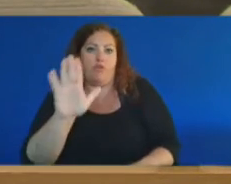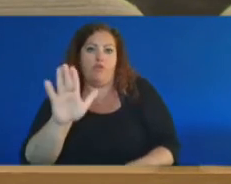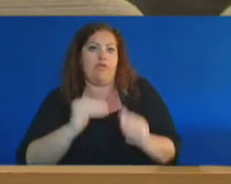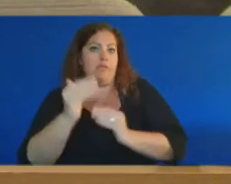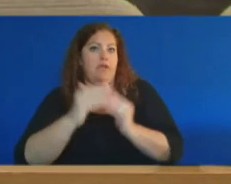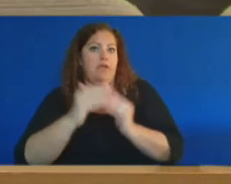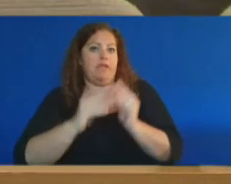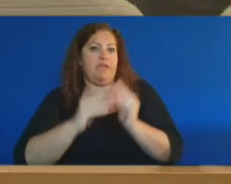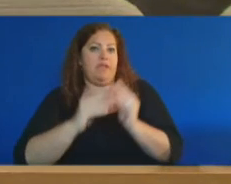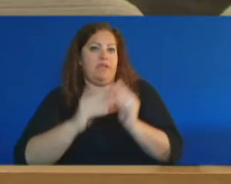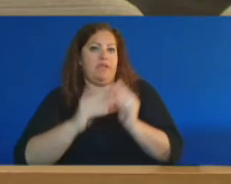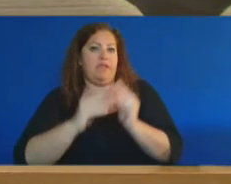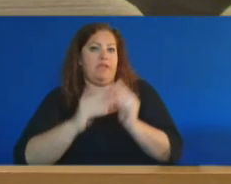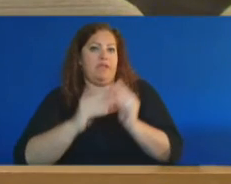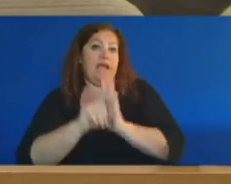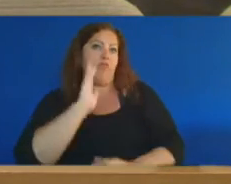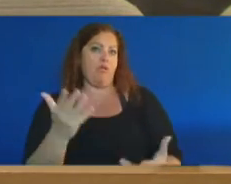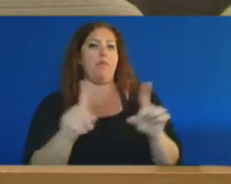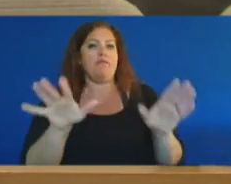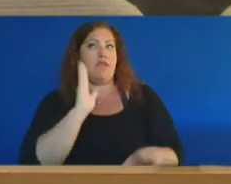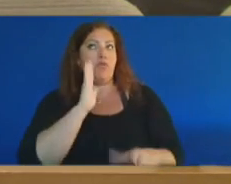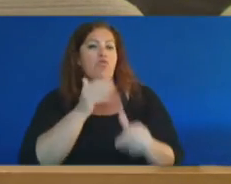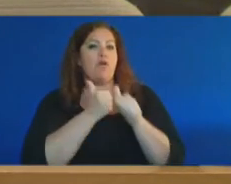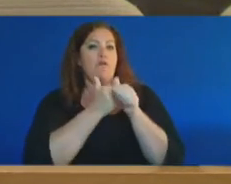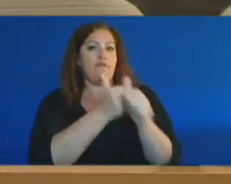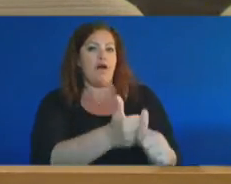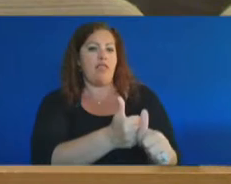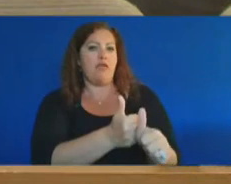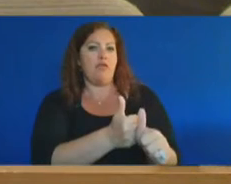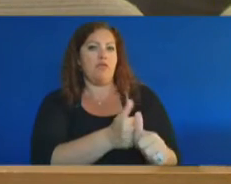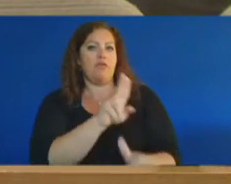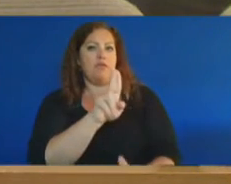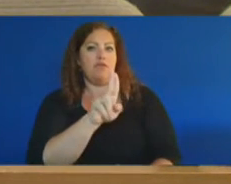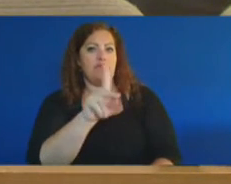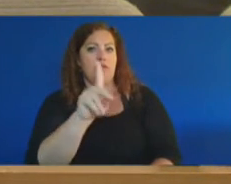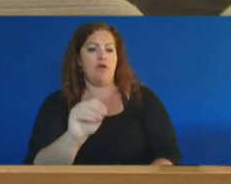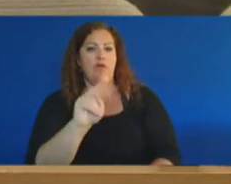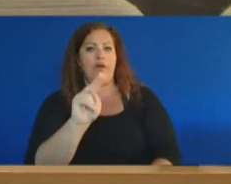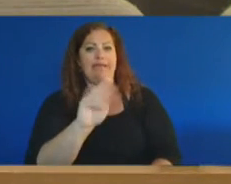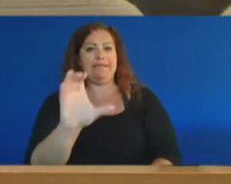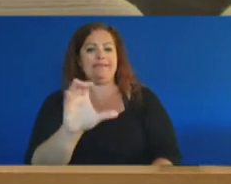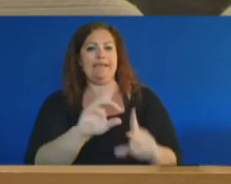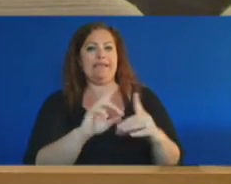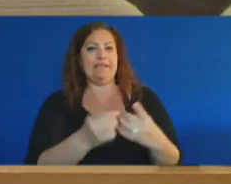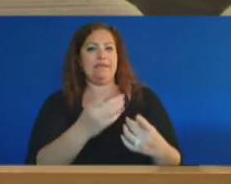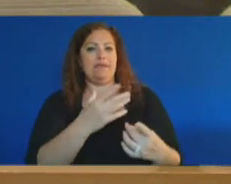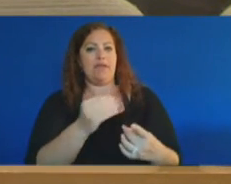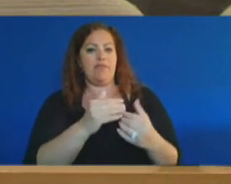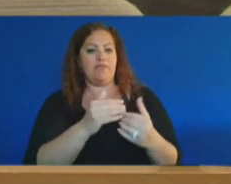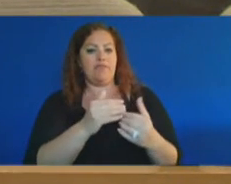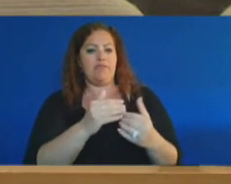obviously uh be consistent with uh the Udo NC district and the rest of the